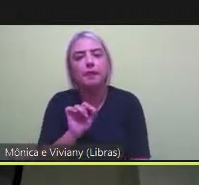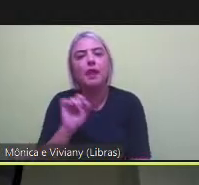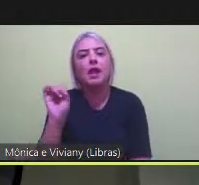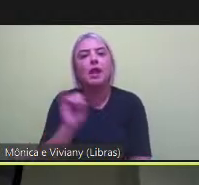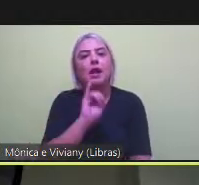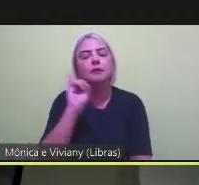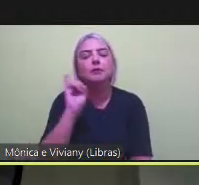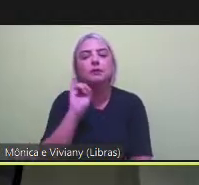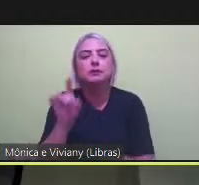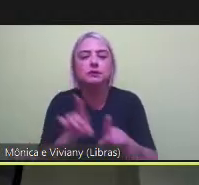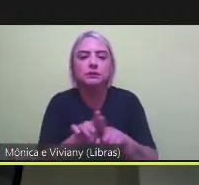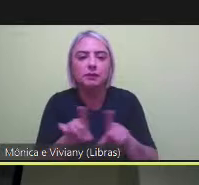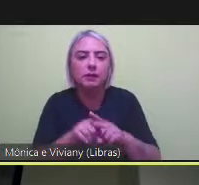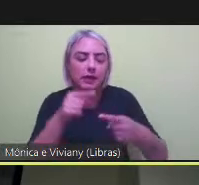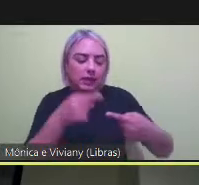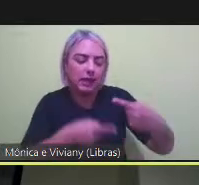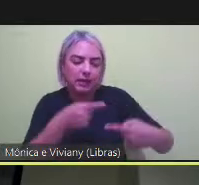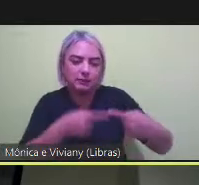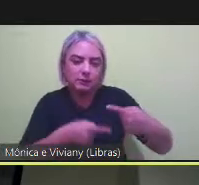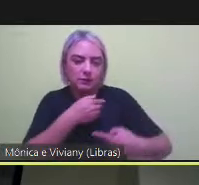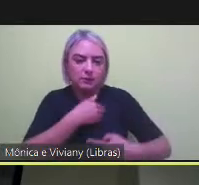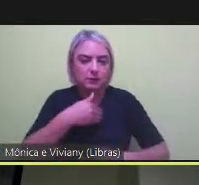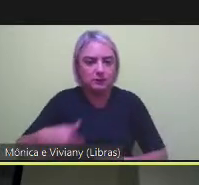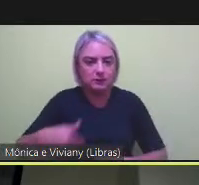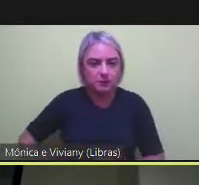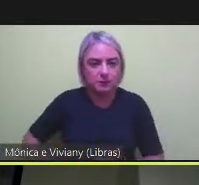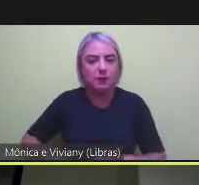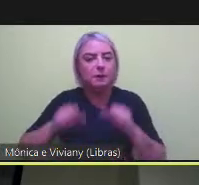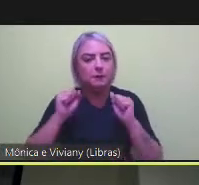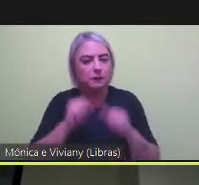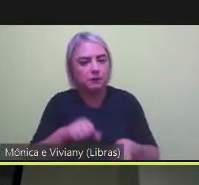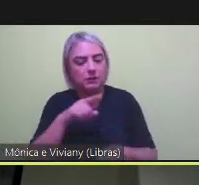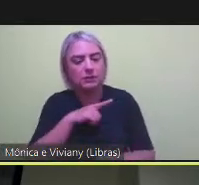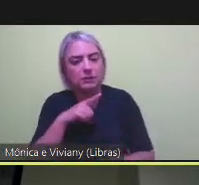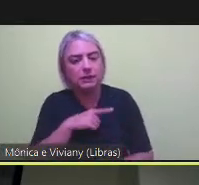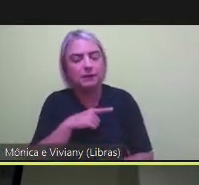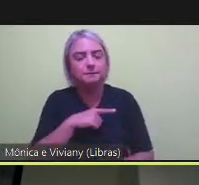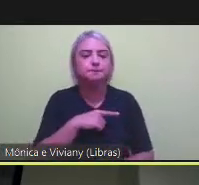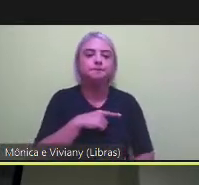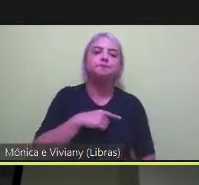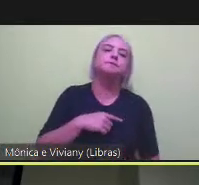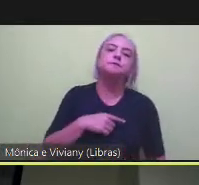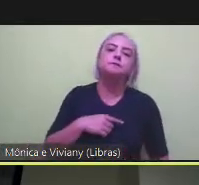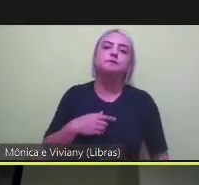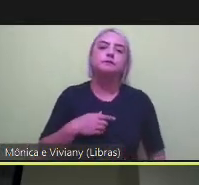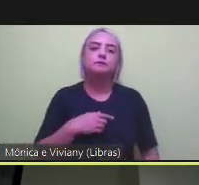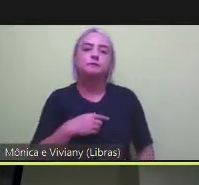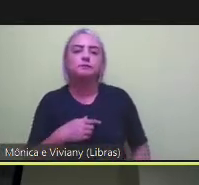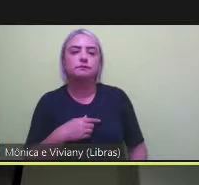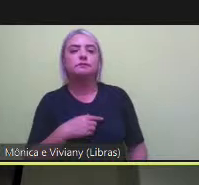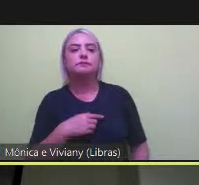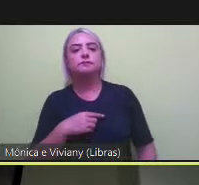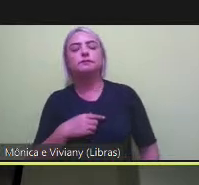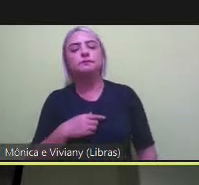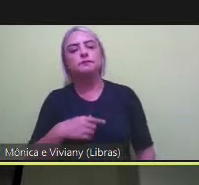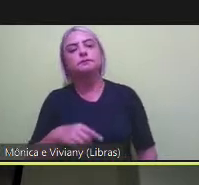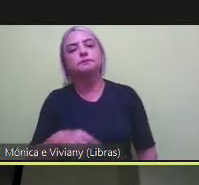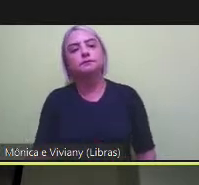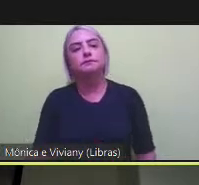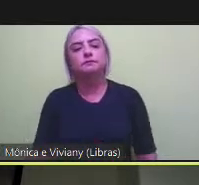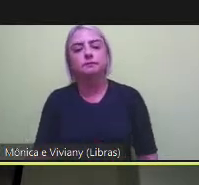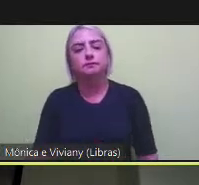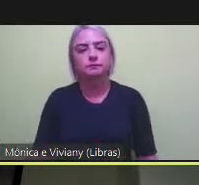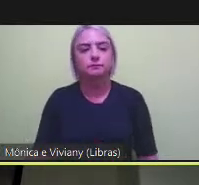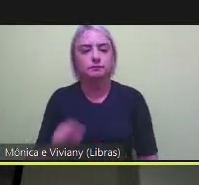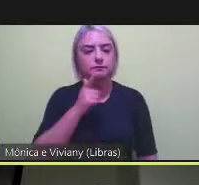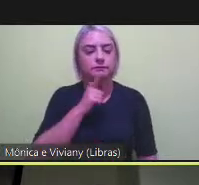this area. And also the importance of public policies that should